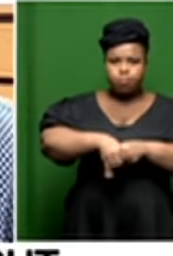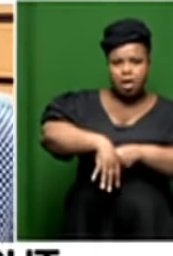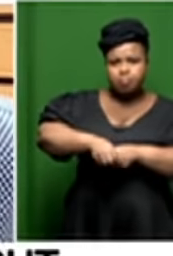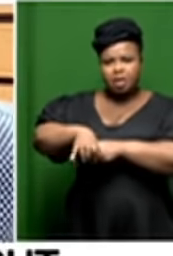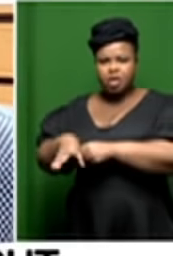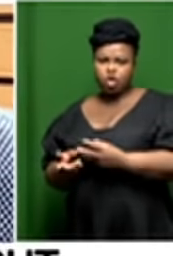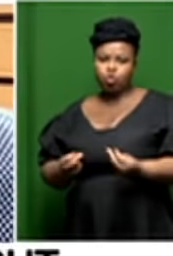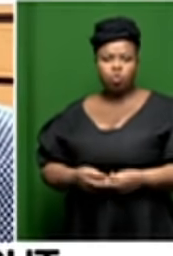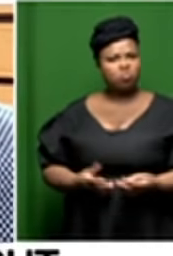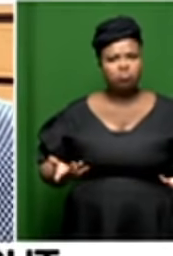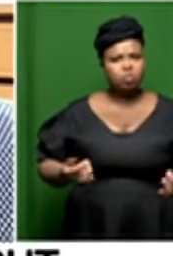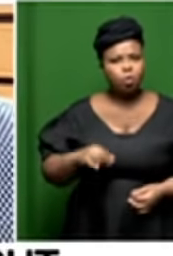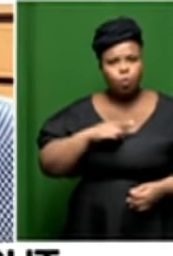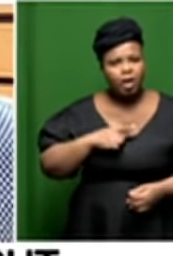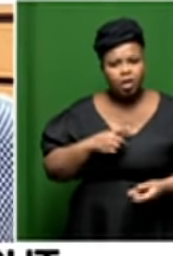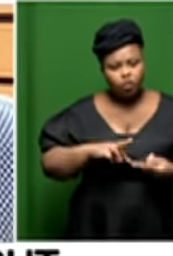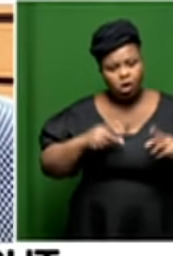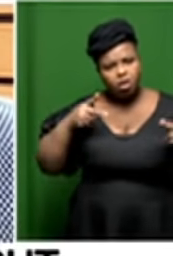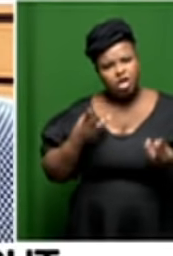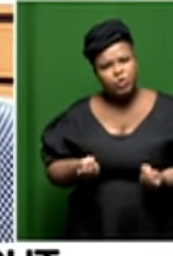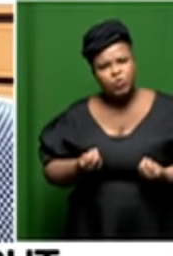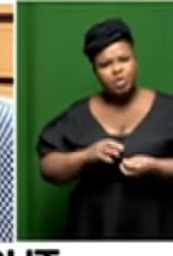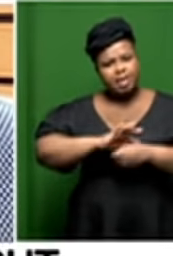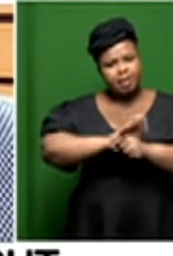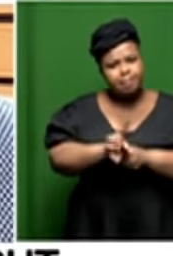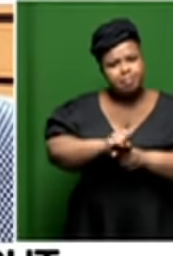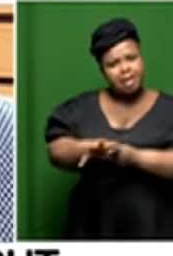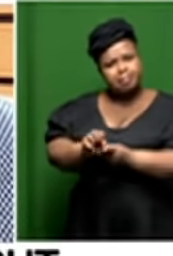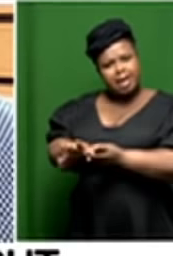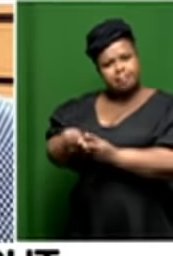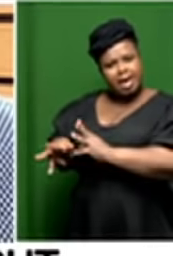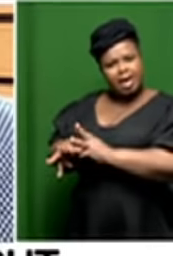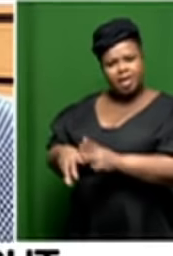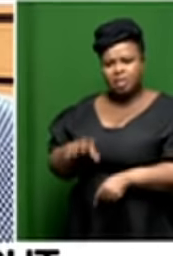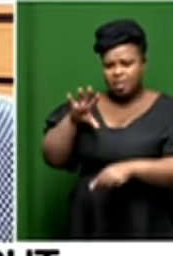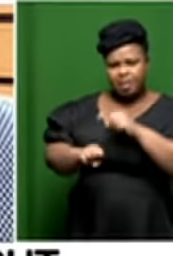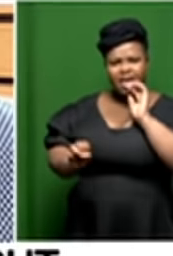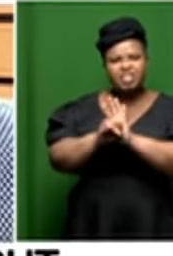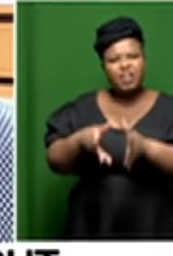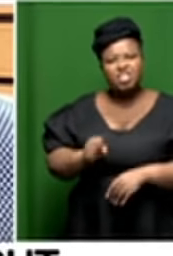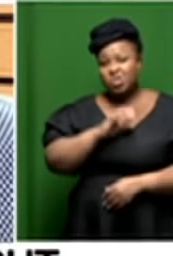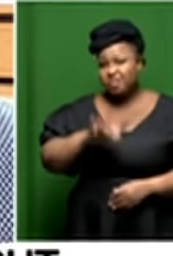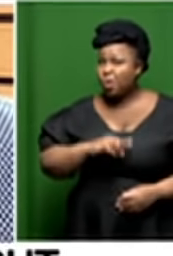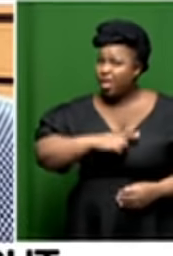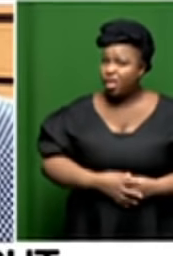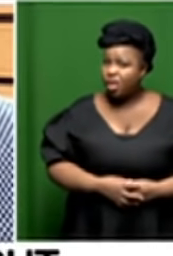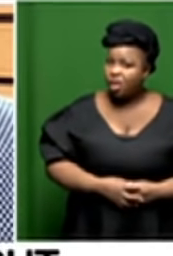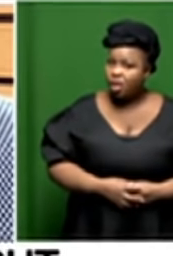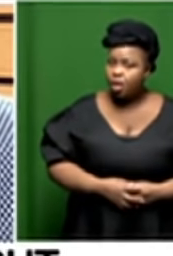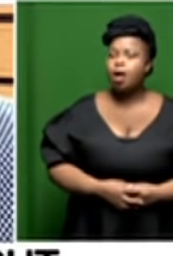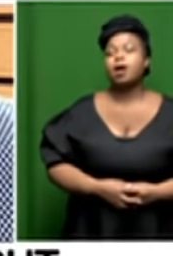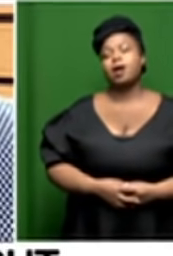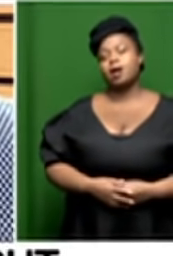Or what is it about these mutations and these ones that are quite aggressive? We have a really fantastic system